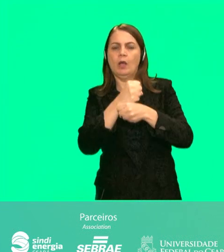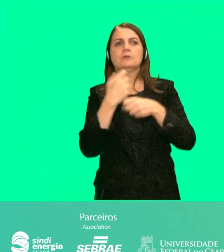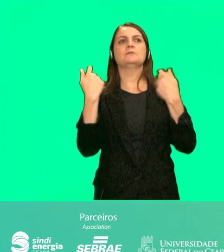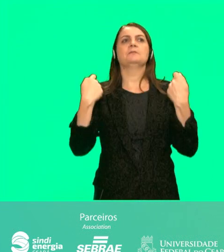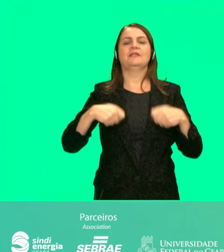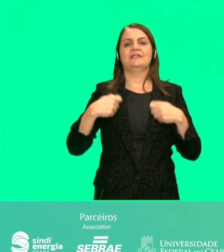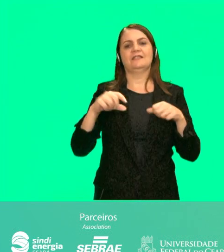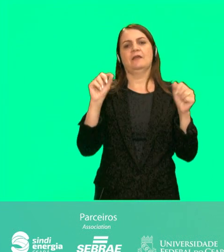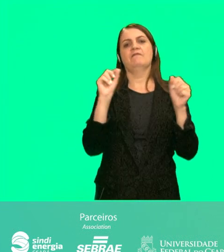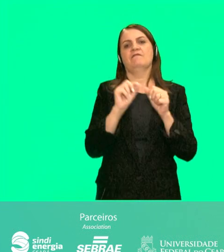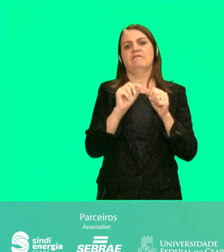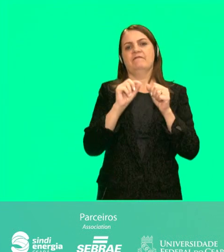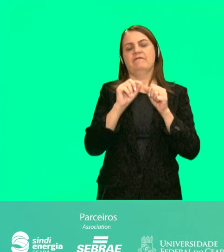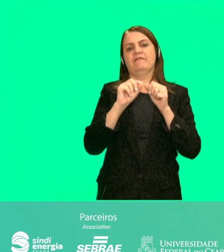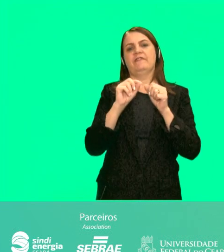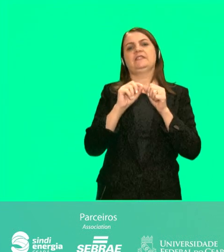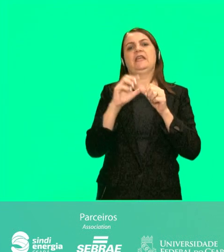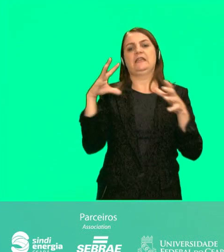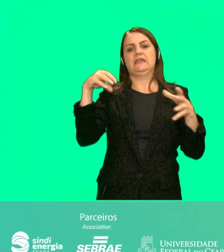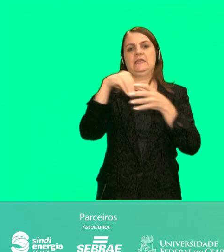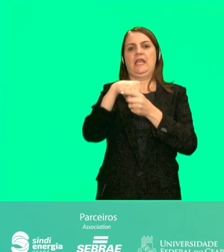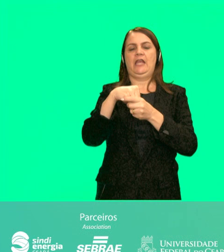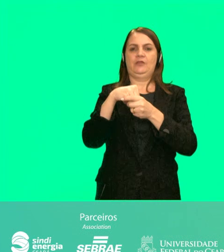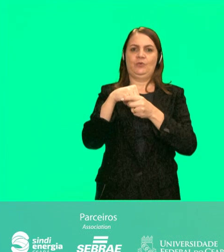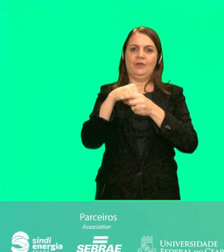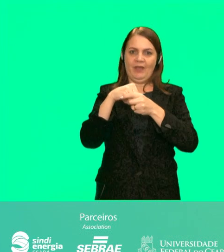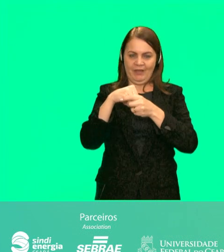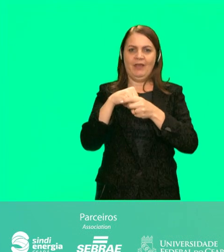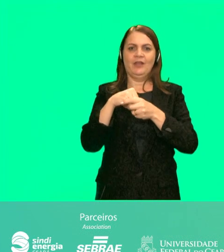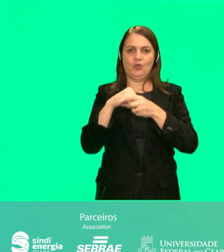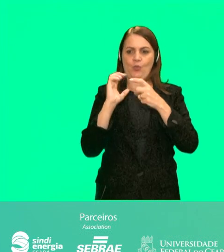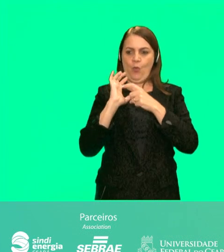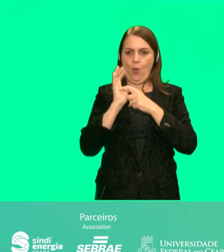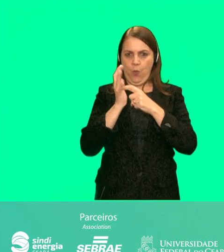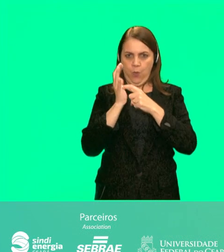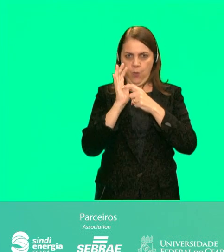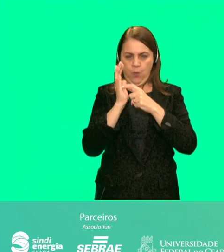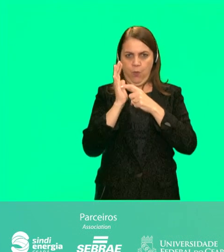and we need to do a recoating of electrolysis cells